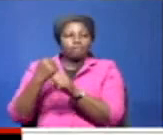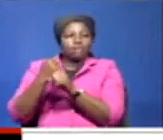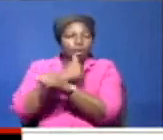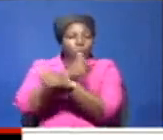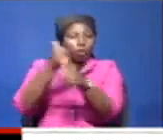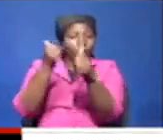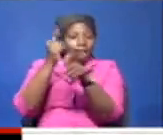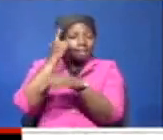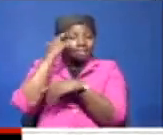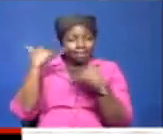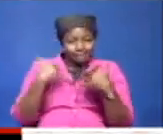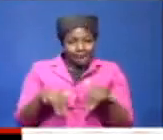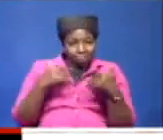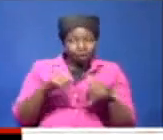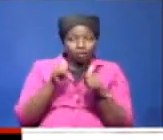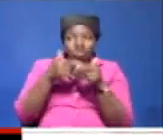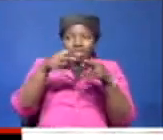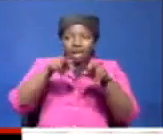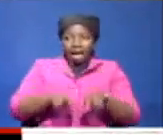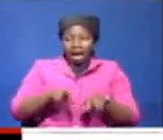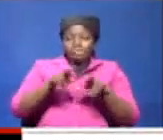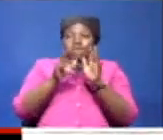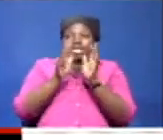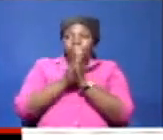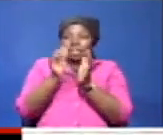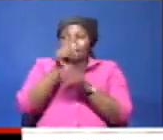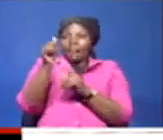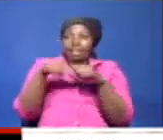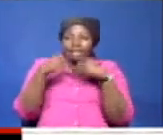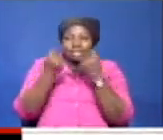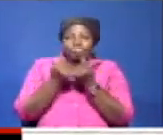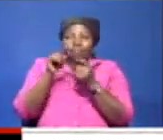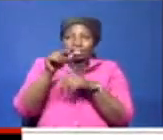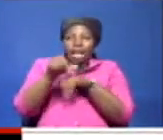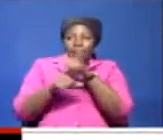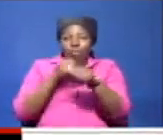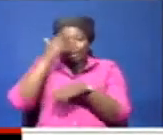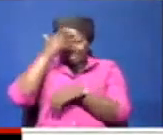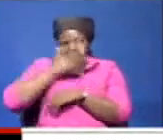came for the other teams was more to do with Fesh, was more to do with